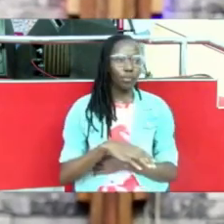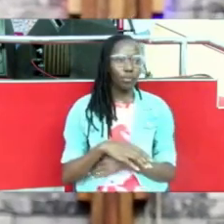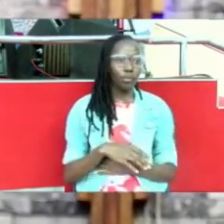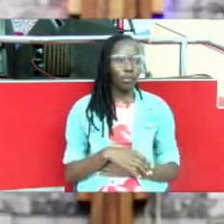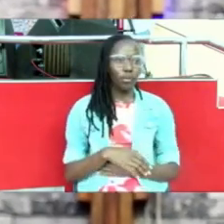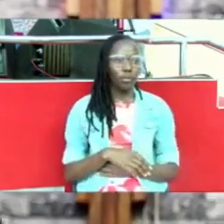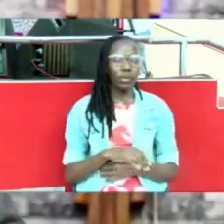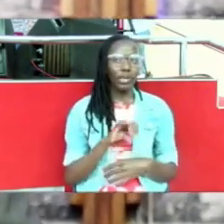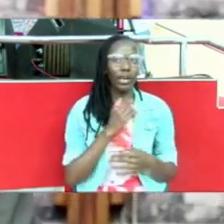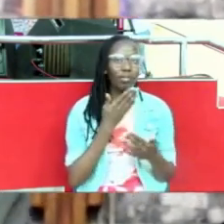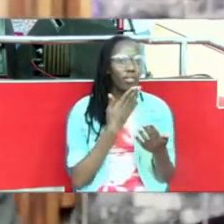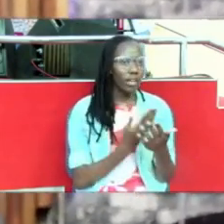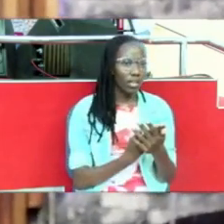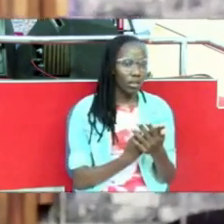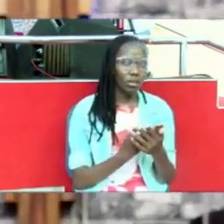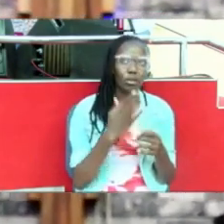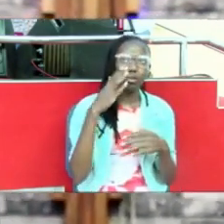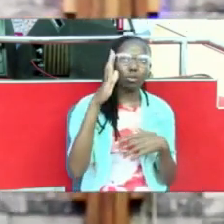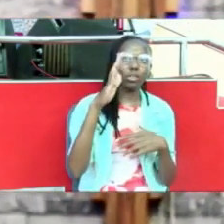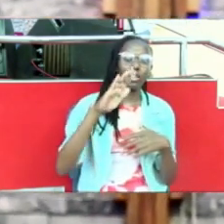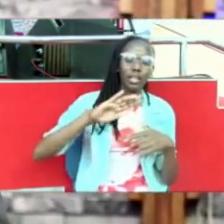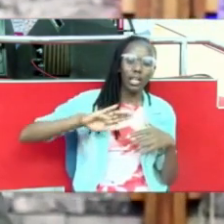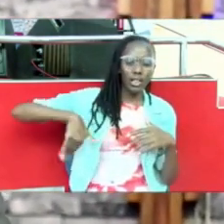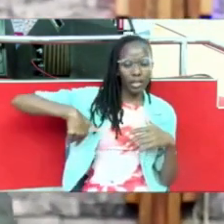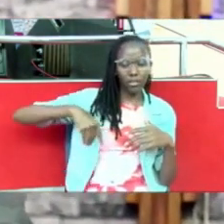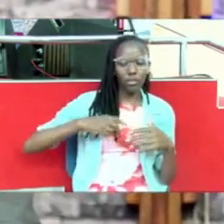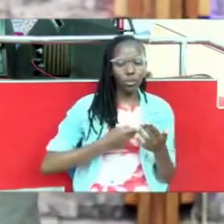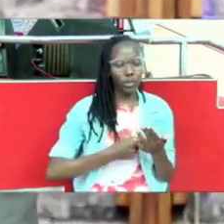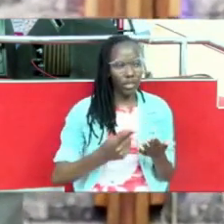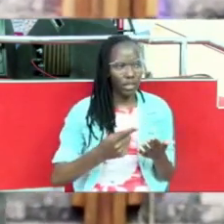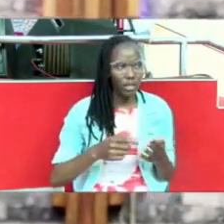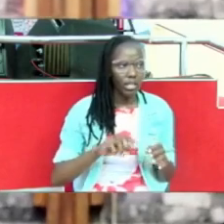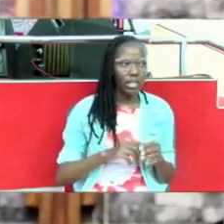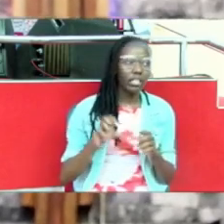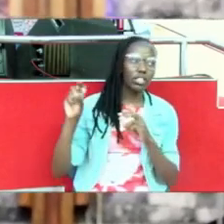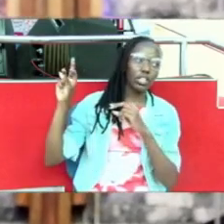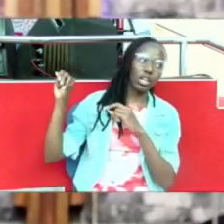And I thank God last week we were in Shairo.